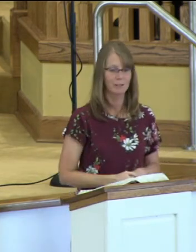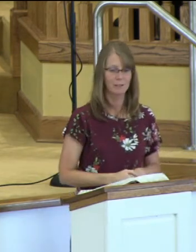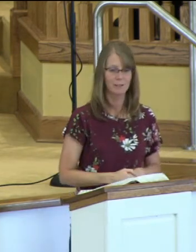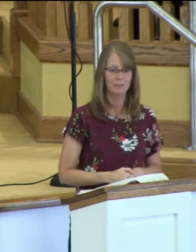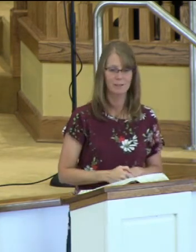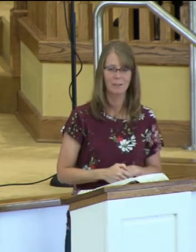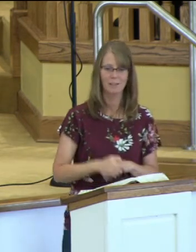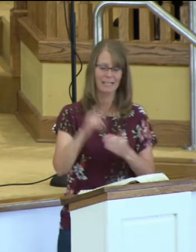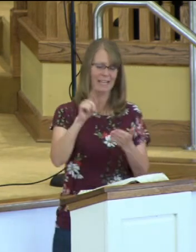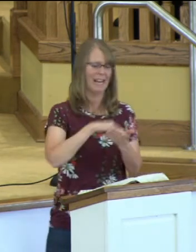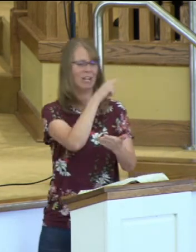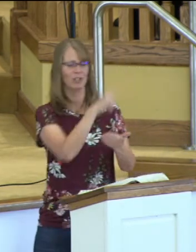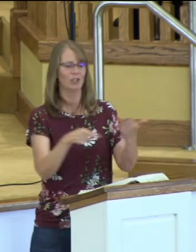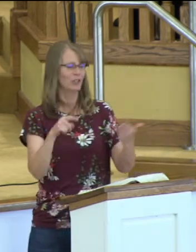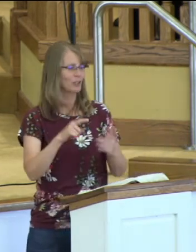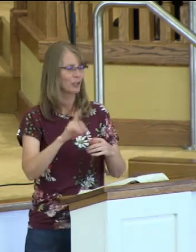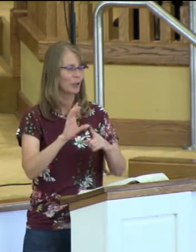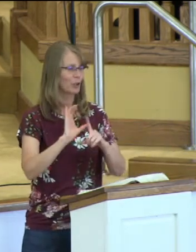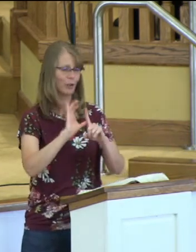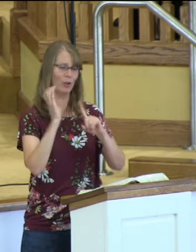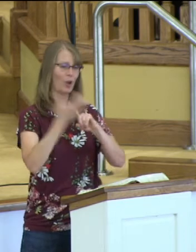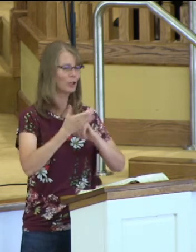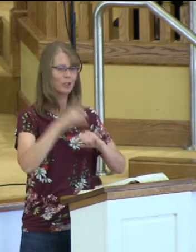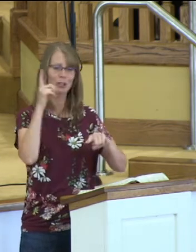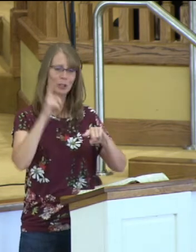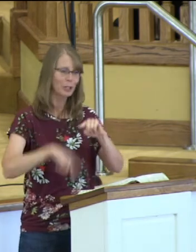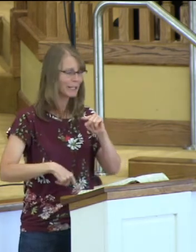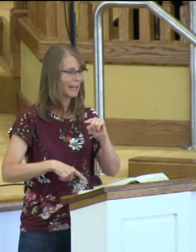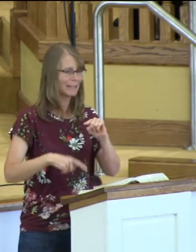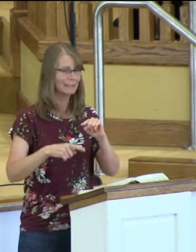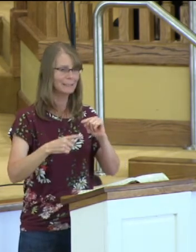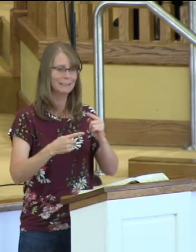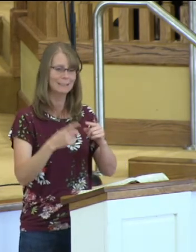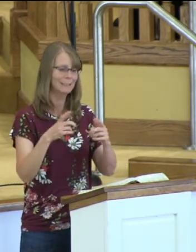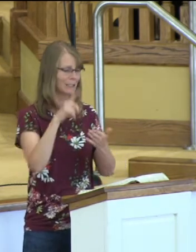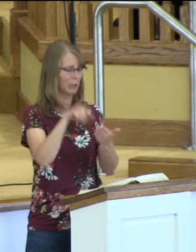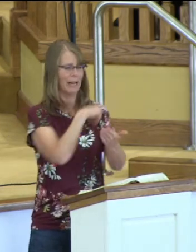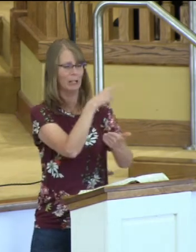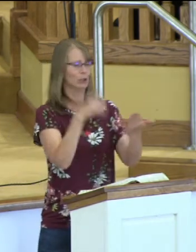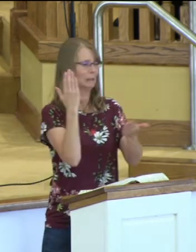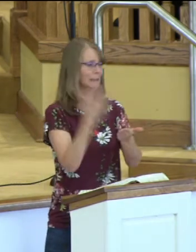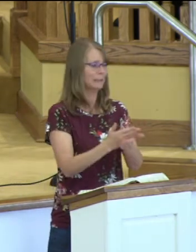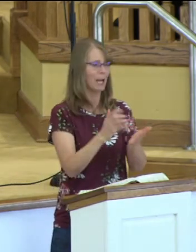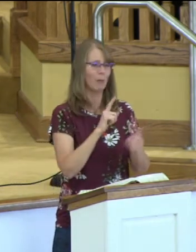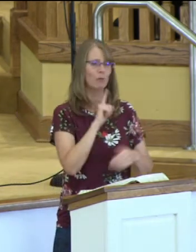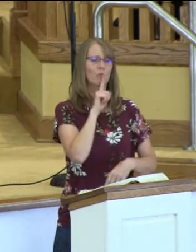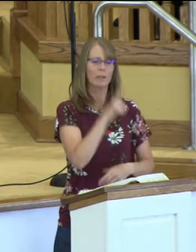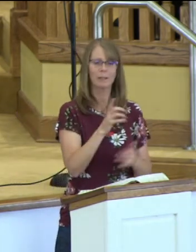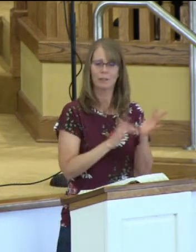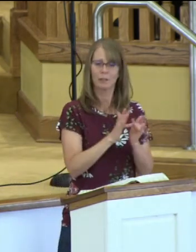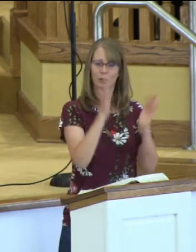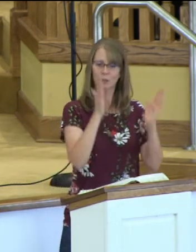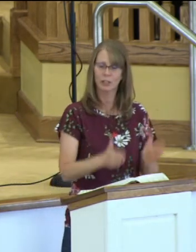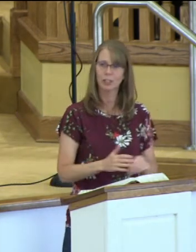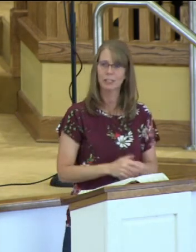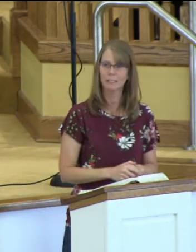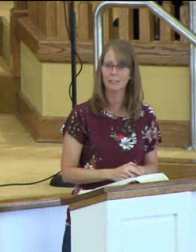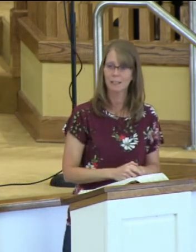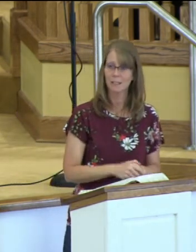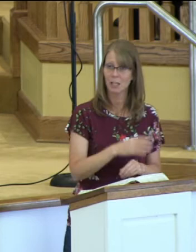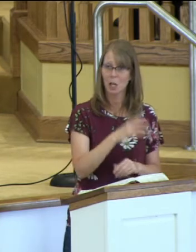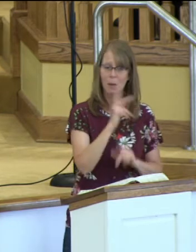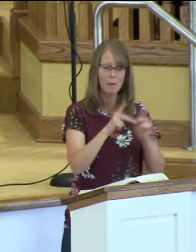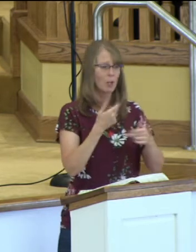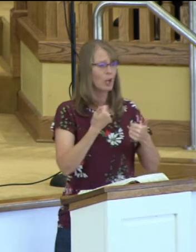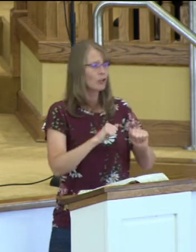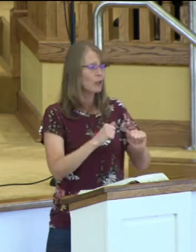Cancel culture will never cancel true Christianity. Be encouraged, it will continue on. Yeah, they're trying to get rid of this